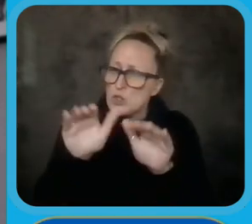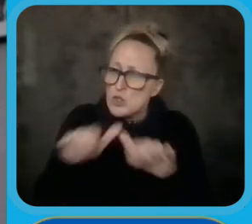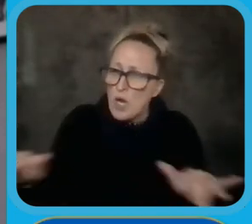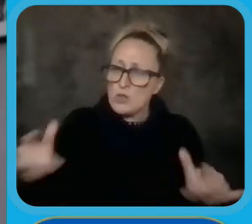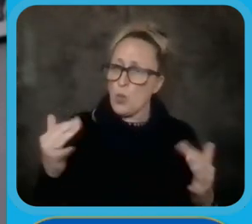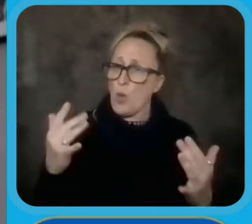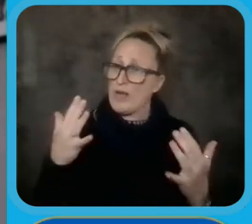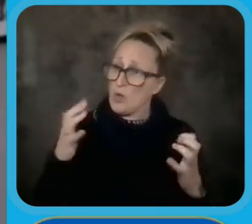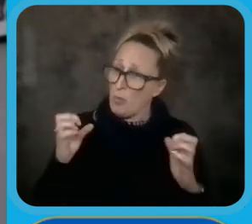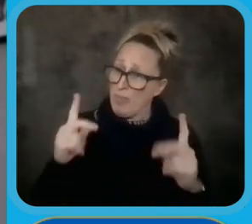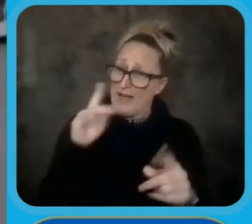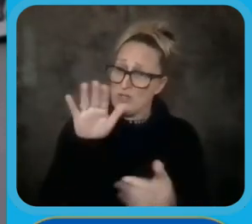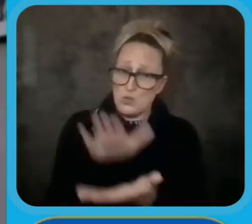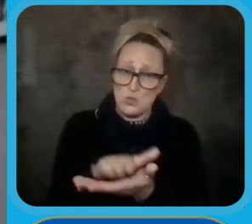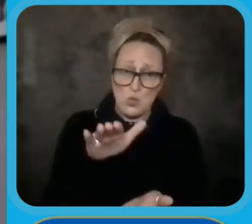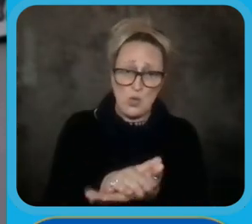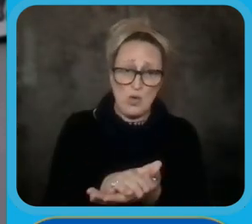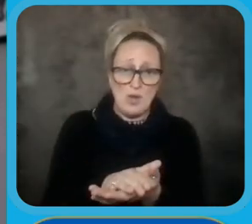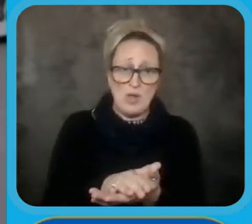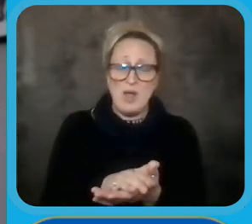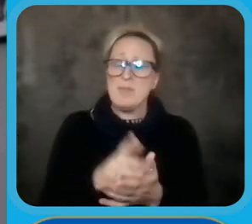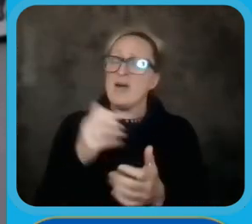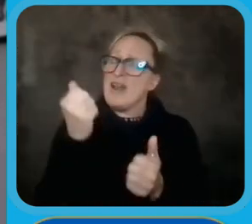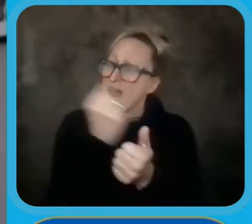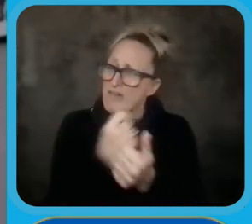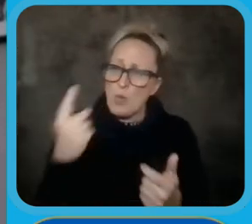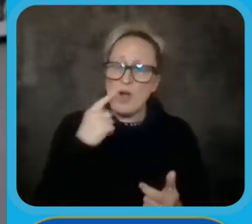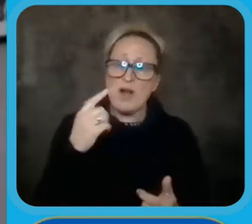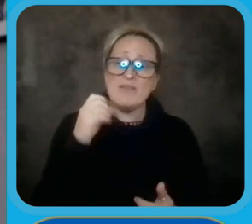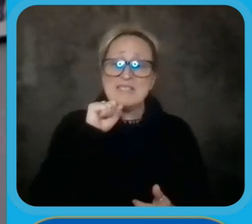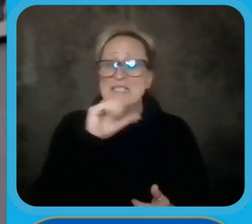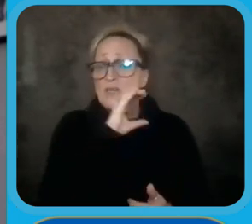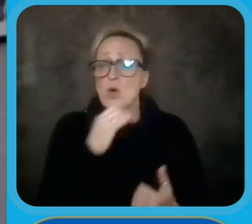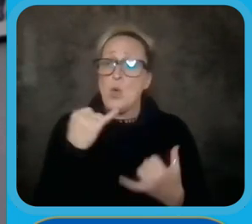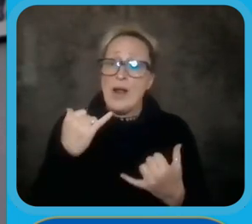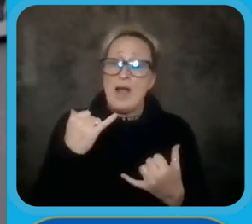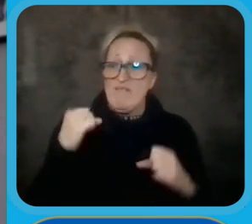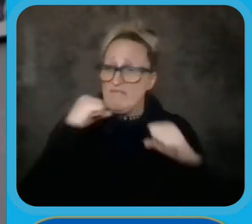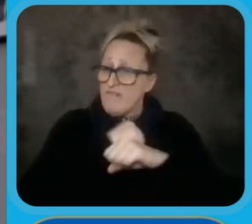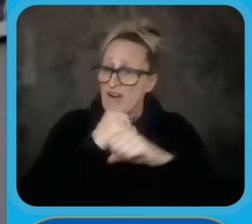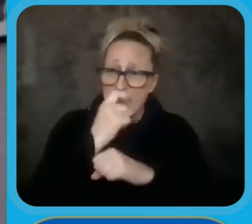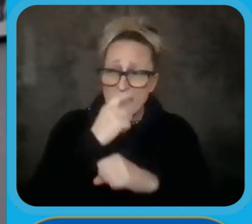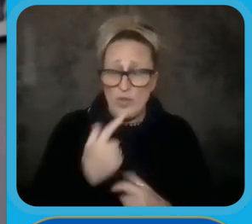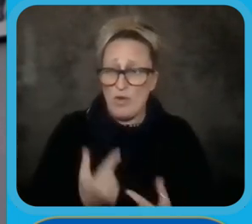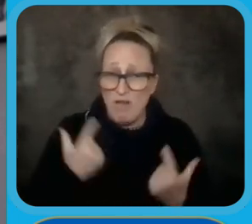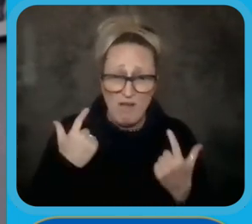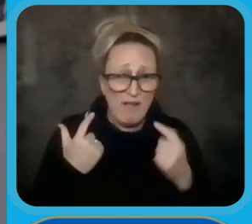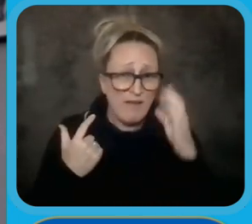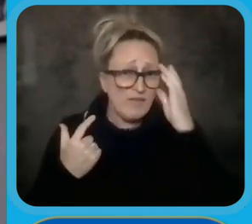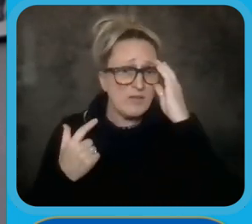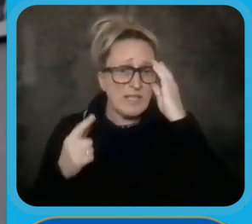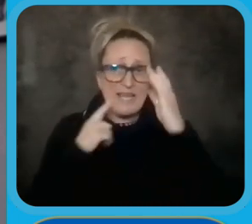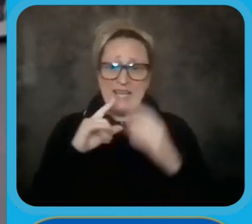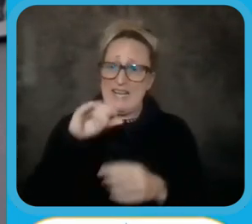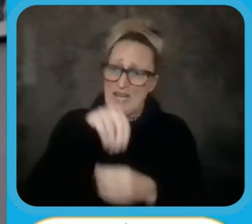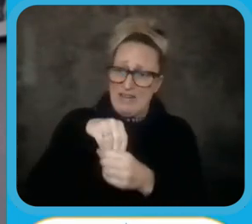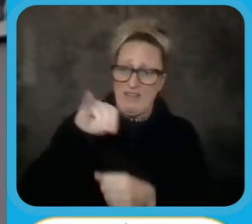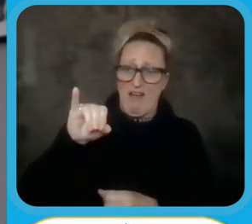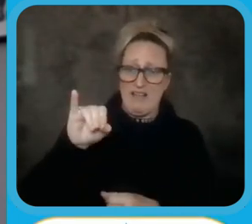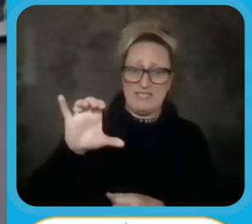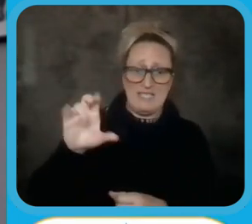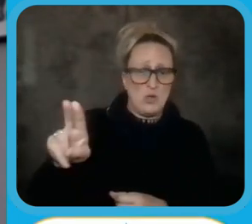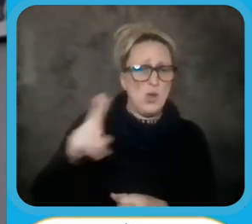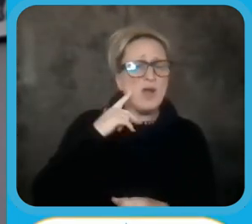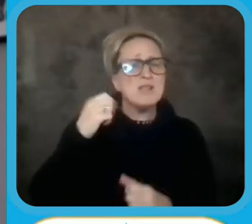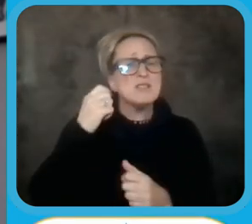go back to school. It's about every one of our elders who's right now fighting for their dear lives in the ICU. It is about every